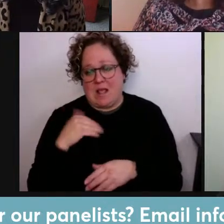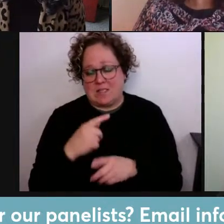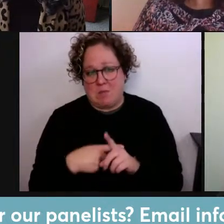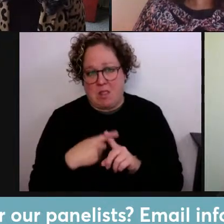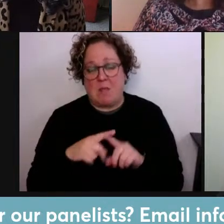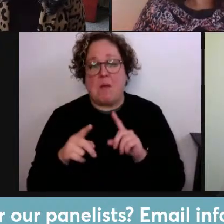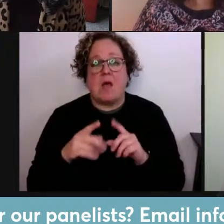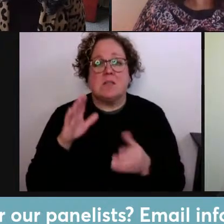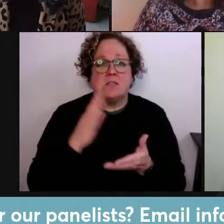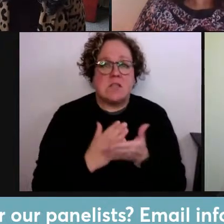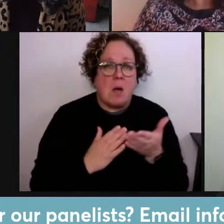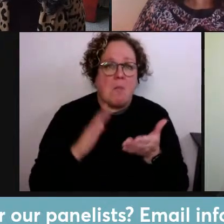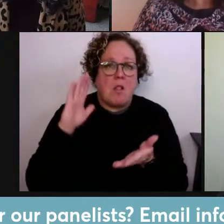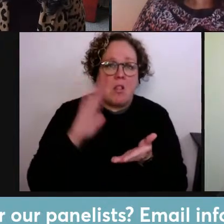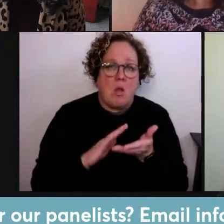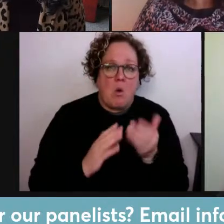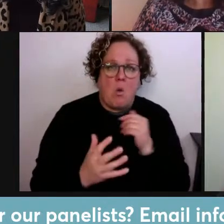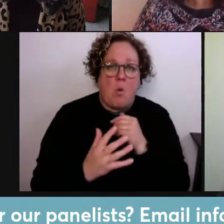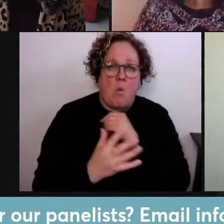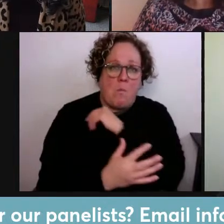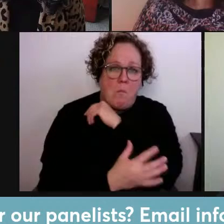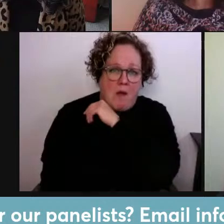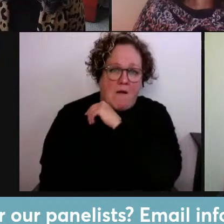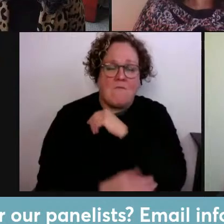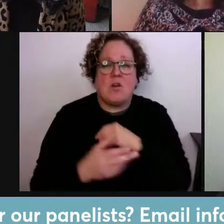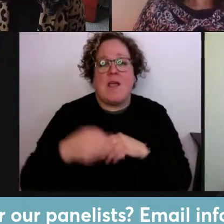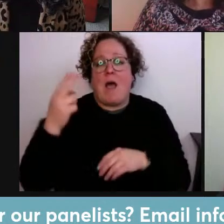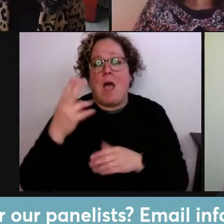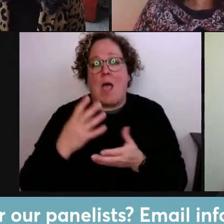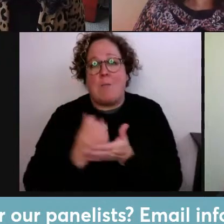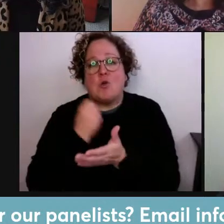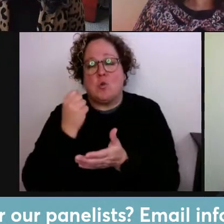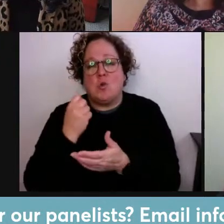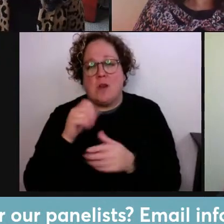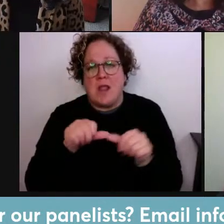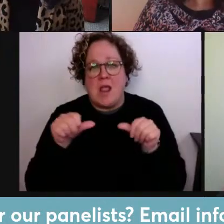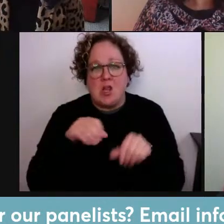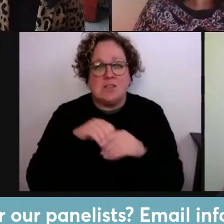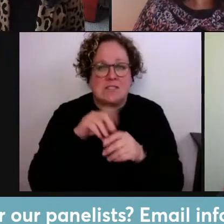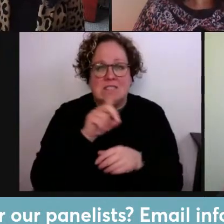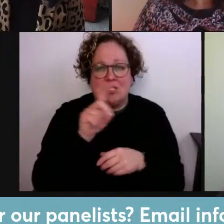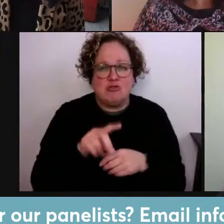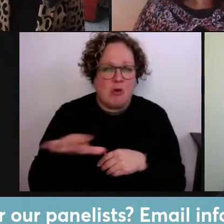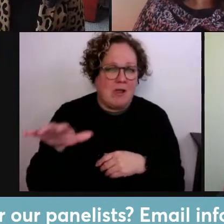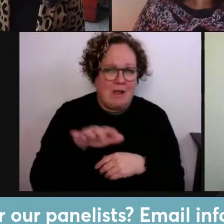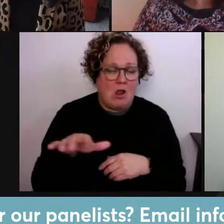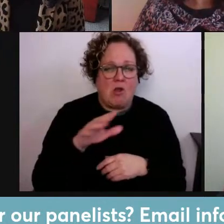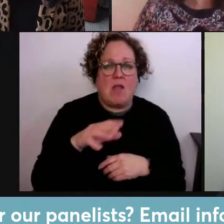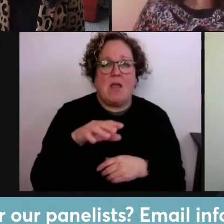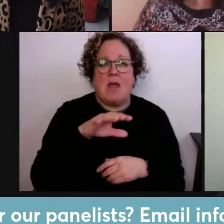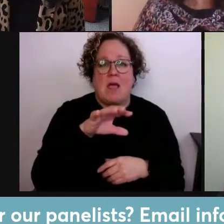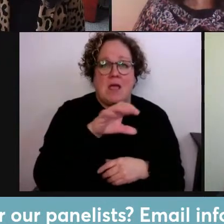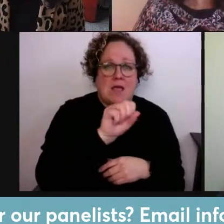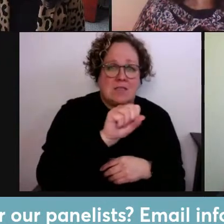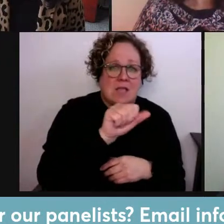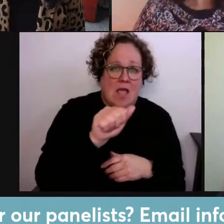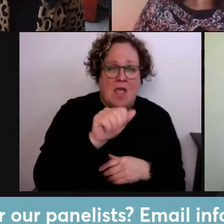low-poverty, high-opportunity areas in the Detroit metropolitan statistical area, the SAFMR